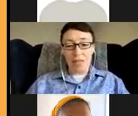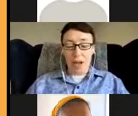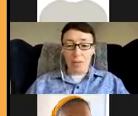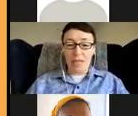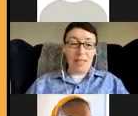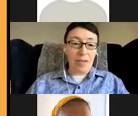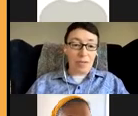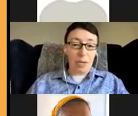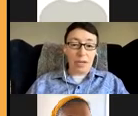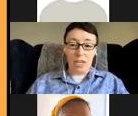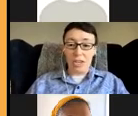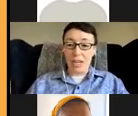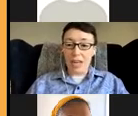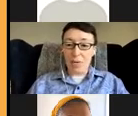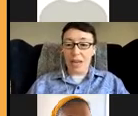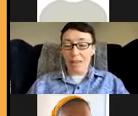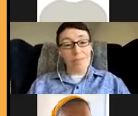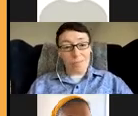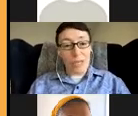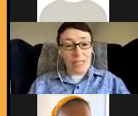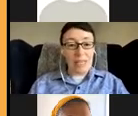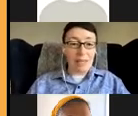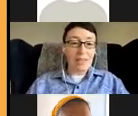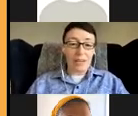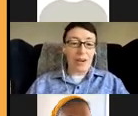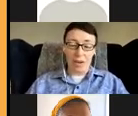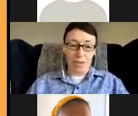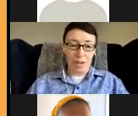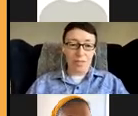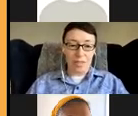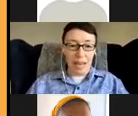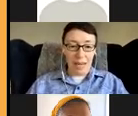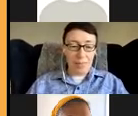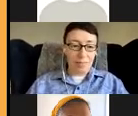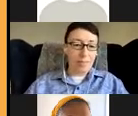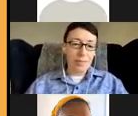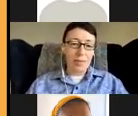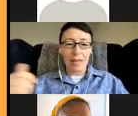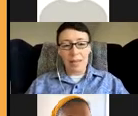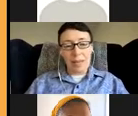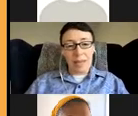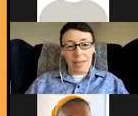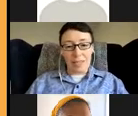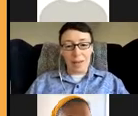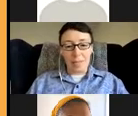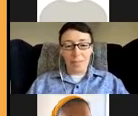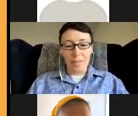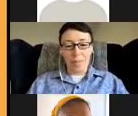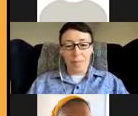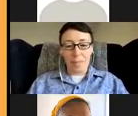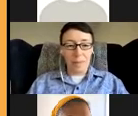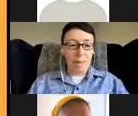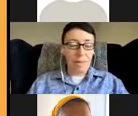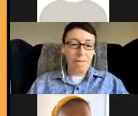regulating families and reproduction in a way that we see clear echoes of today. Next slide.